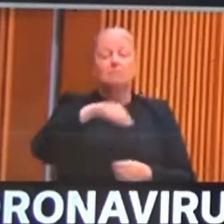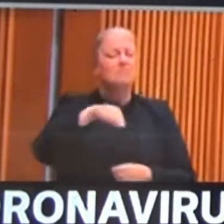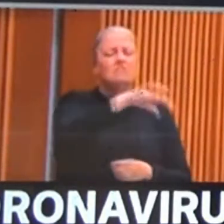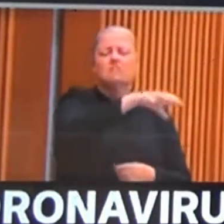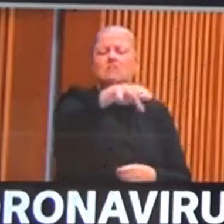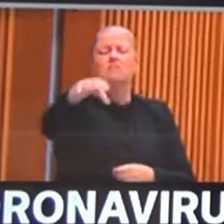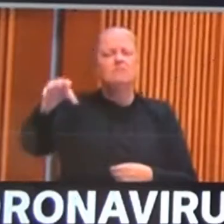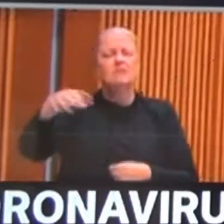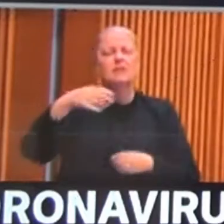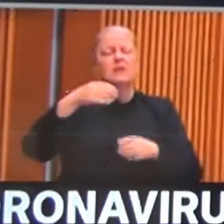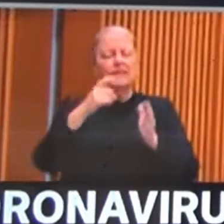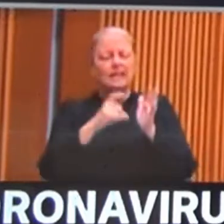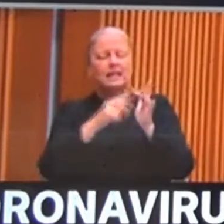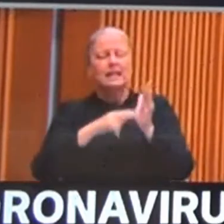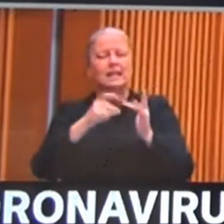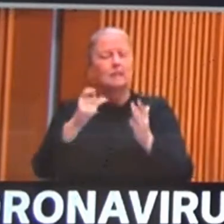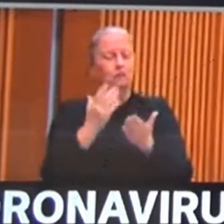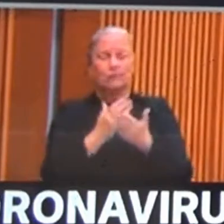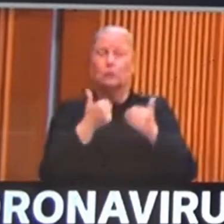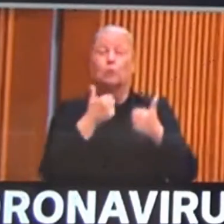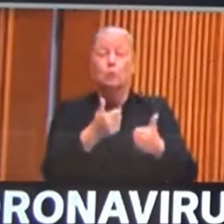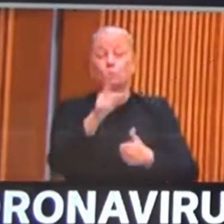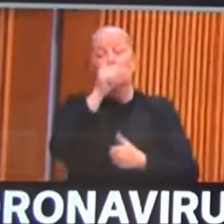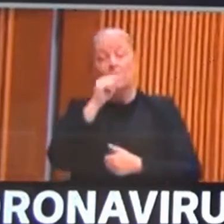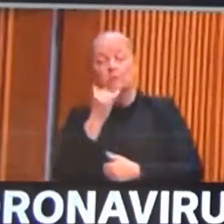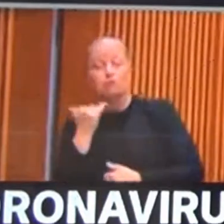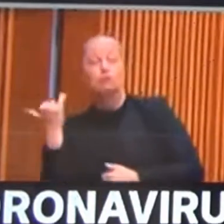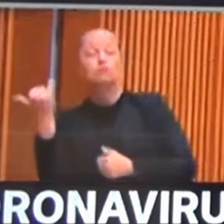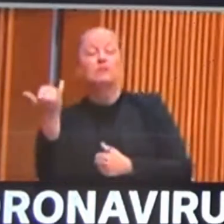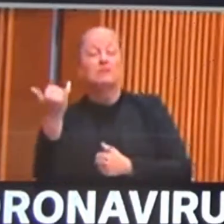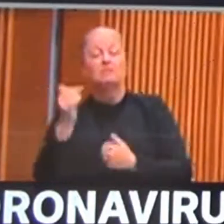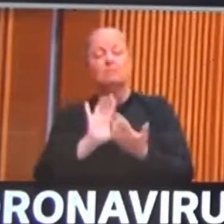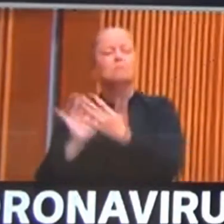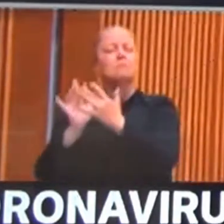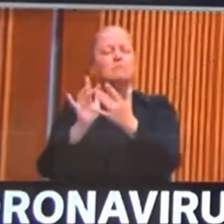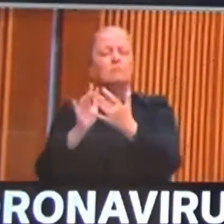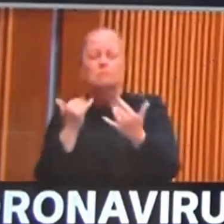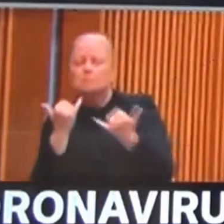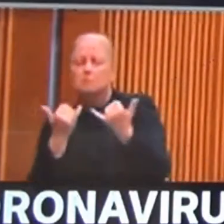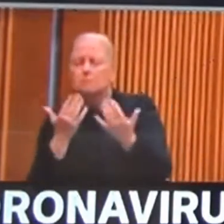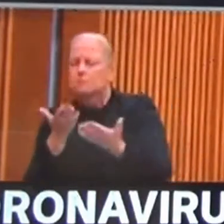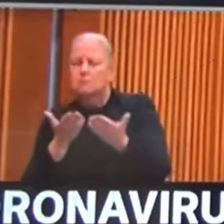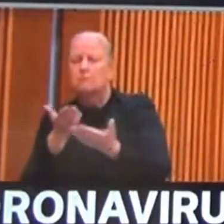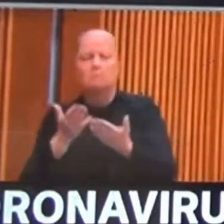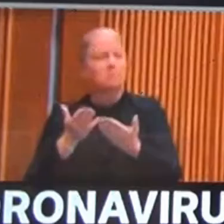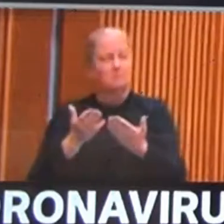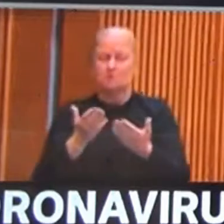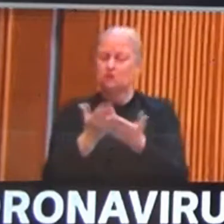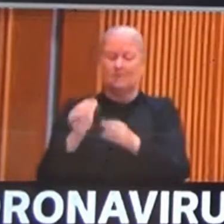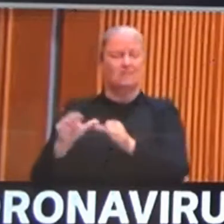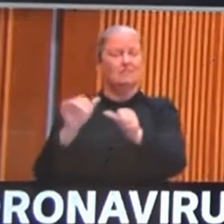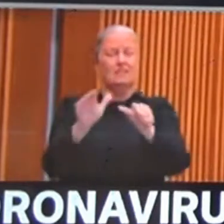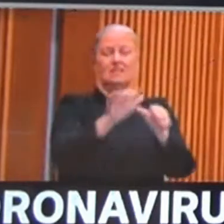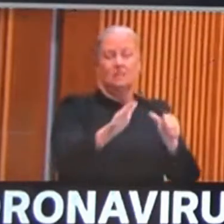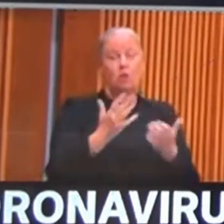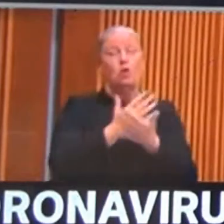the telehealth initiatives, and consequently there is a vast amount of work being done over the